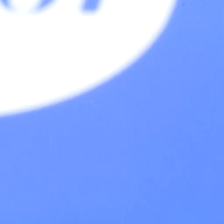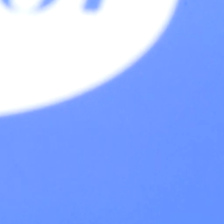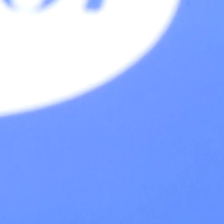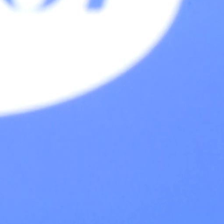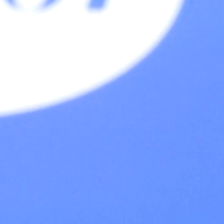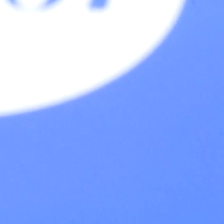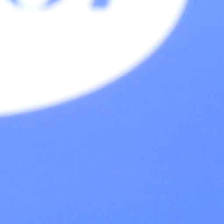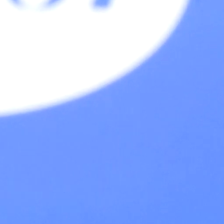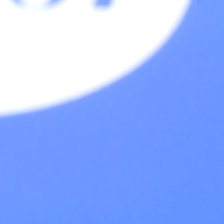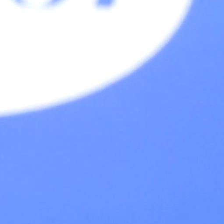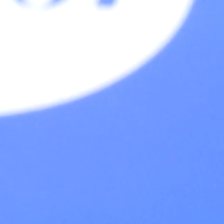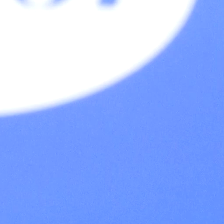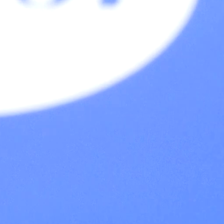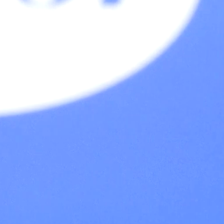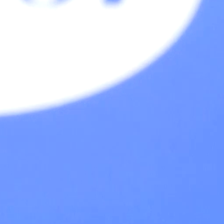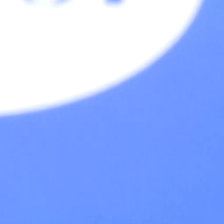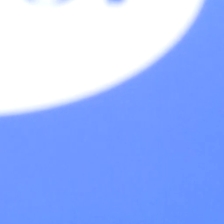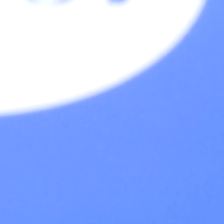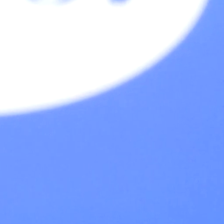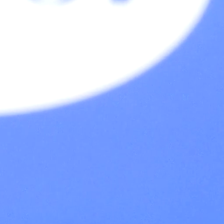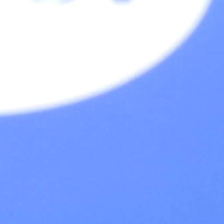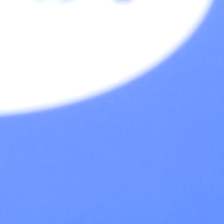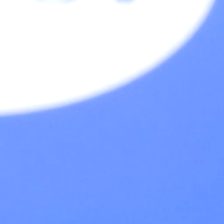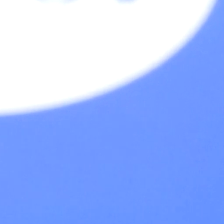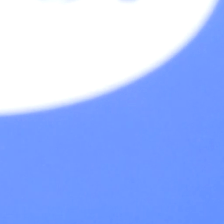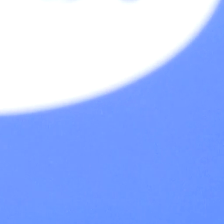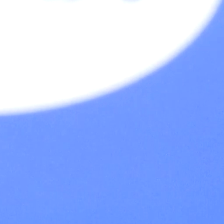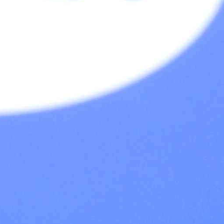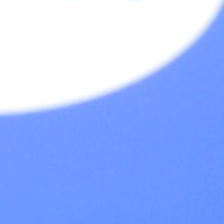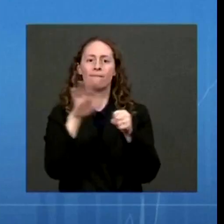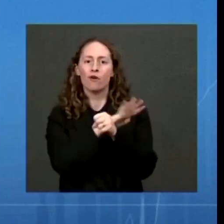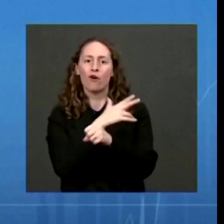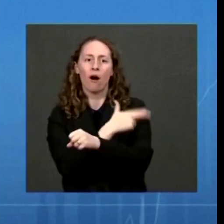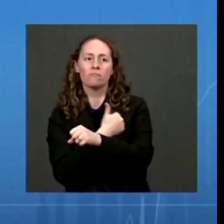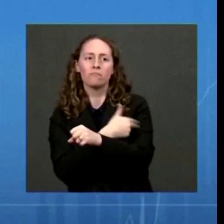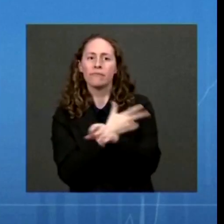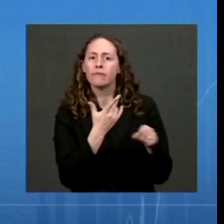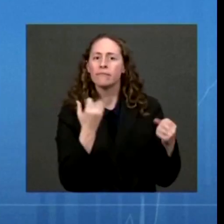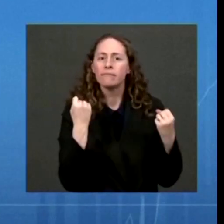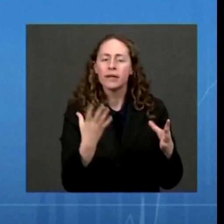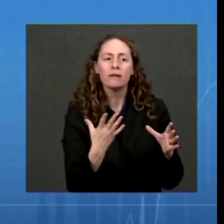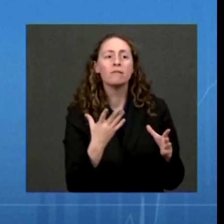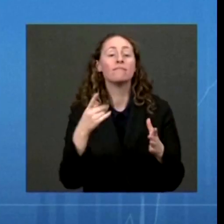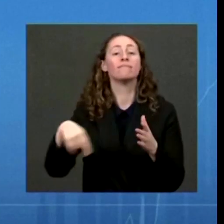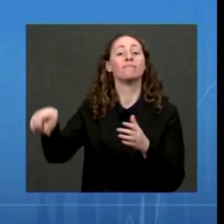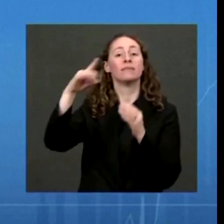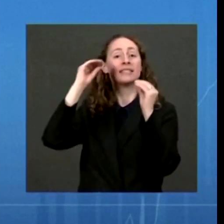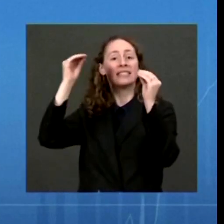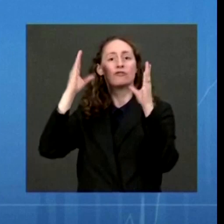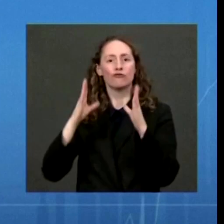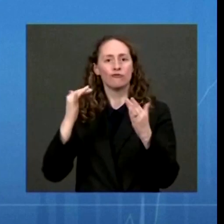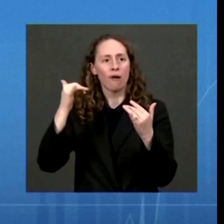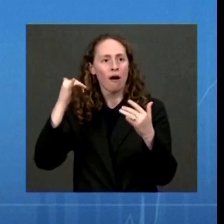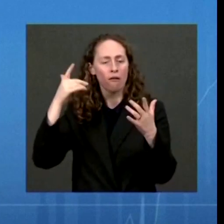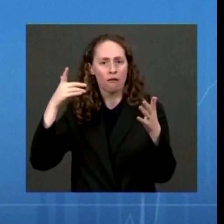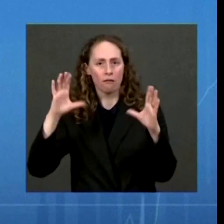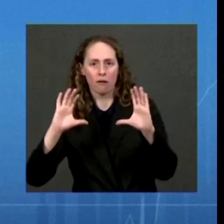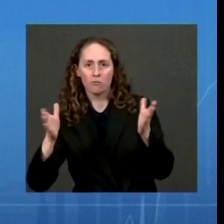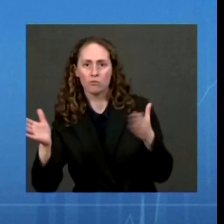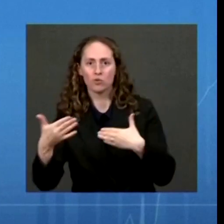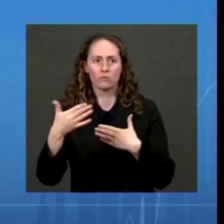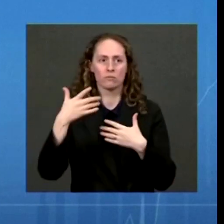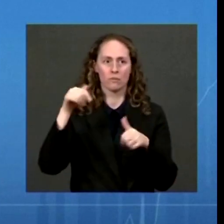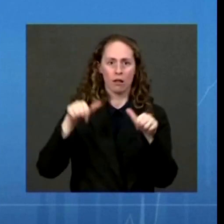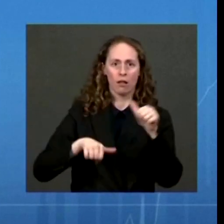and that emerging data indicates they can slow mild infections as well. Walensky on Friday defended her decision to overrule her